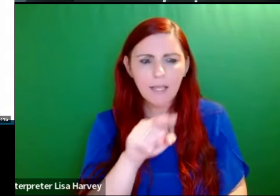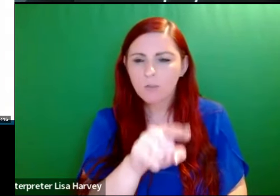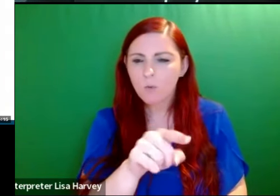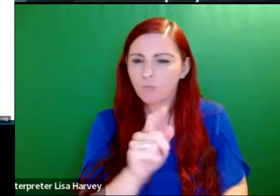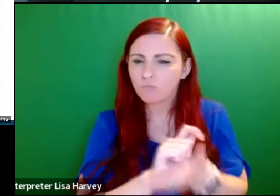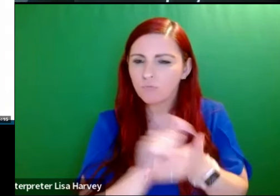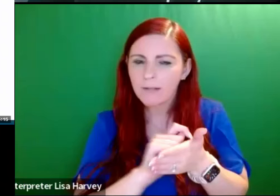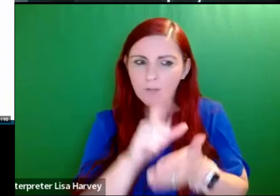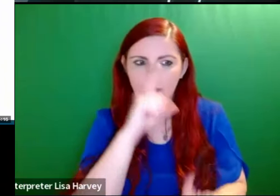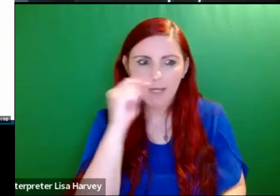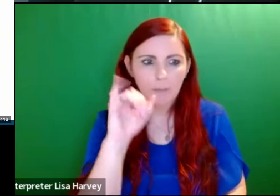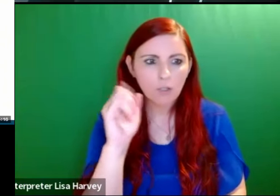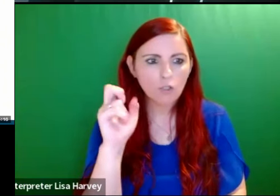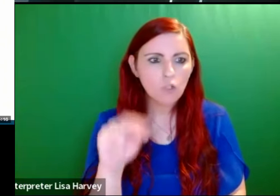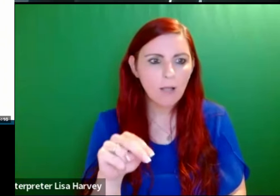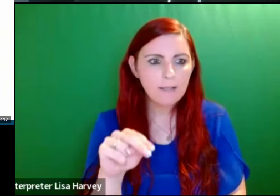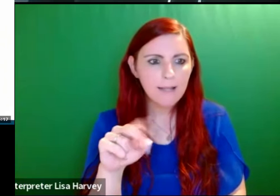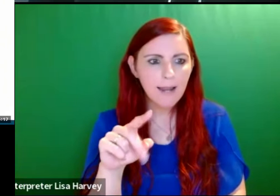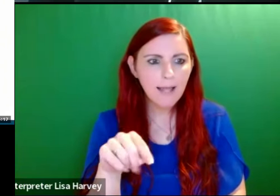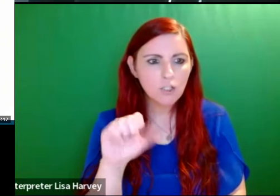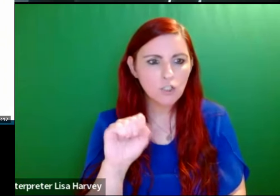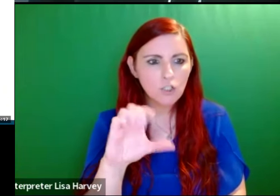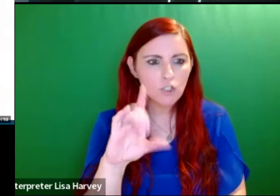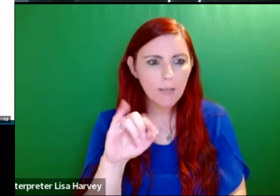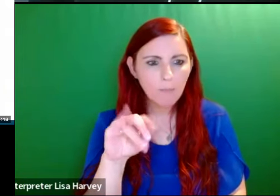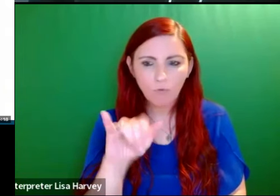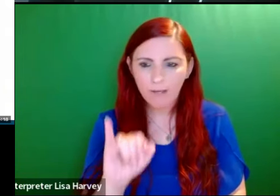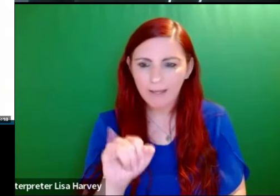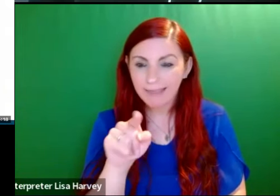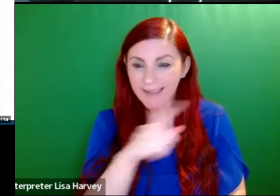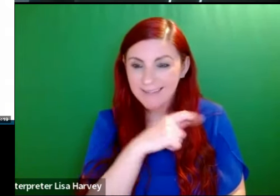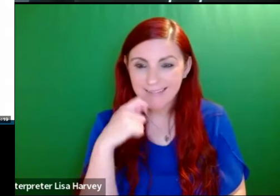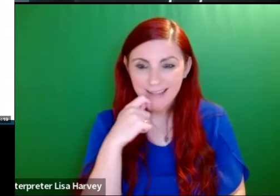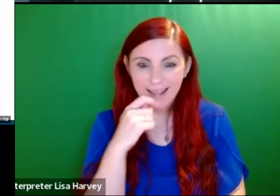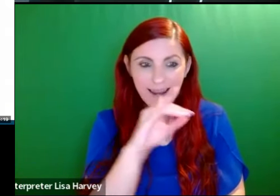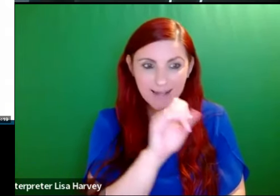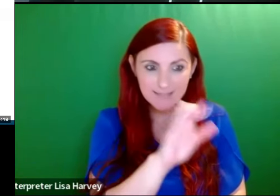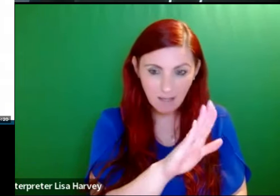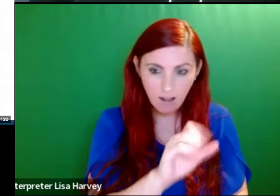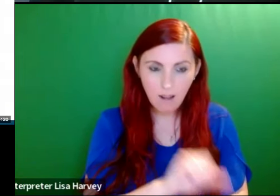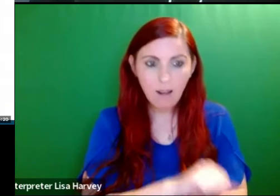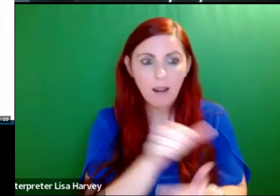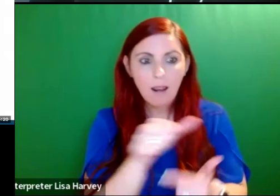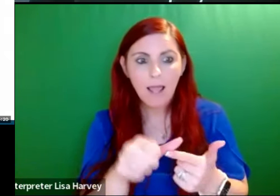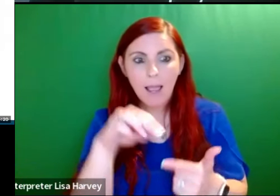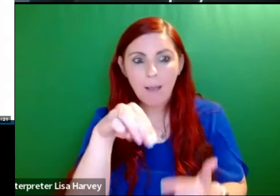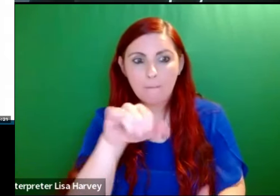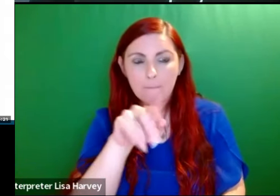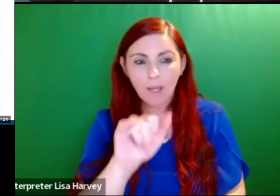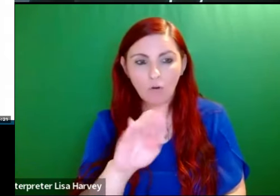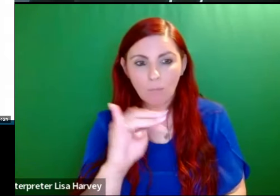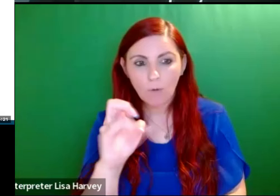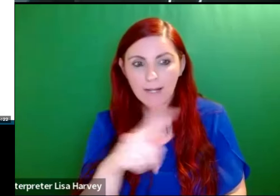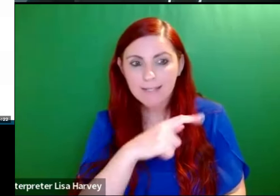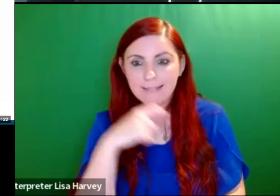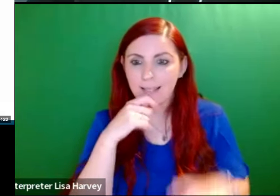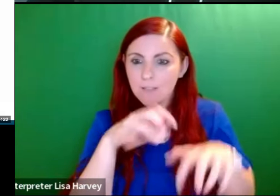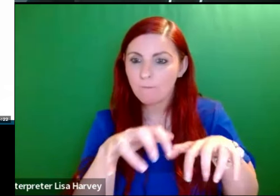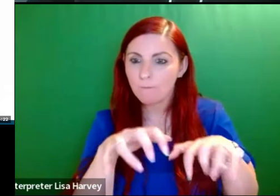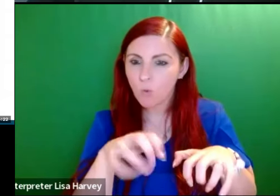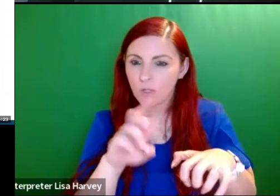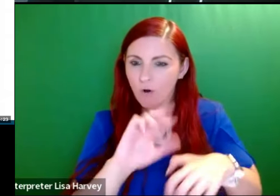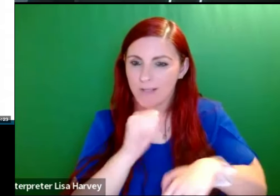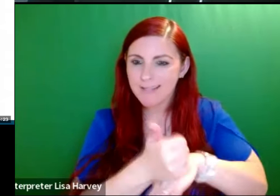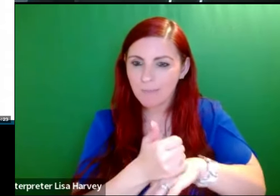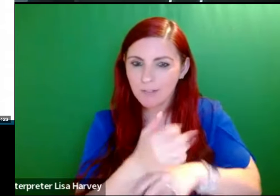they call it a lexical sign. Okay. Mary Brennan called it an established sign or a frozen sign.